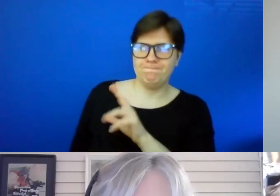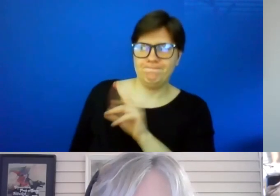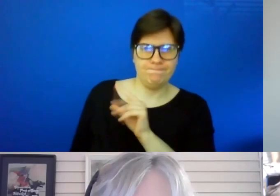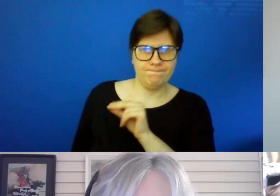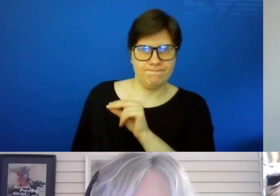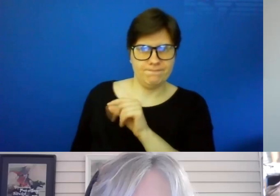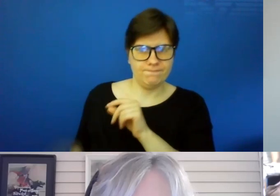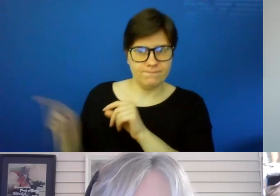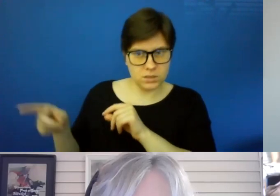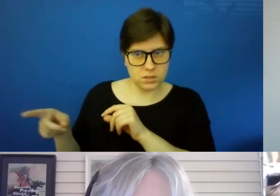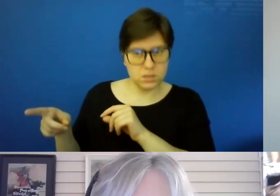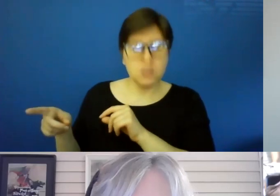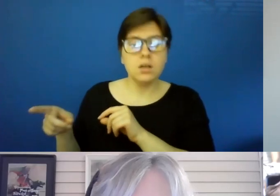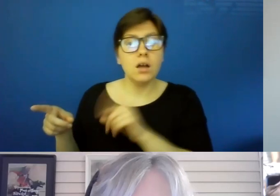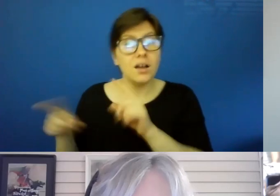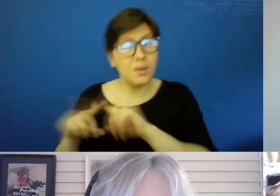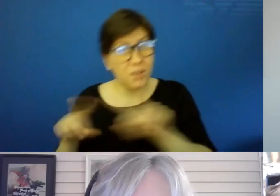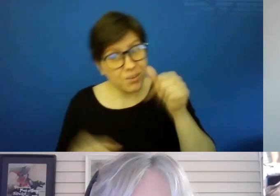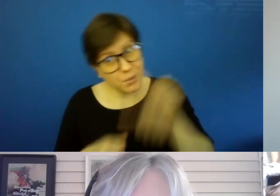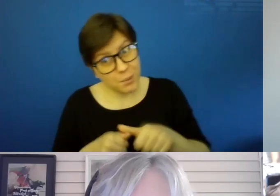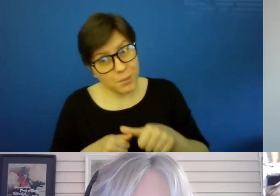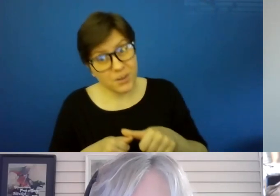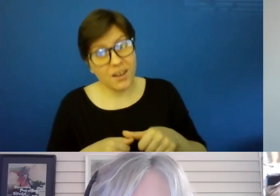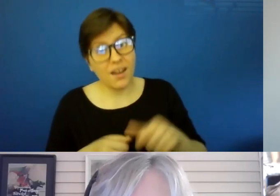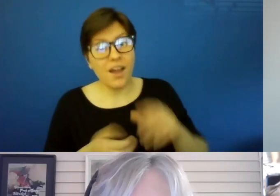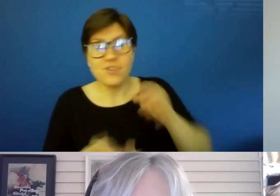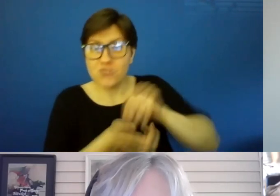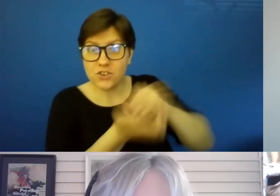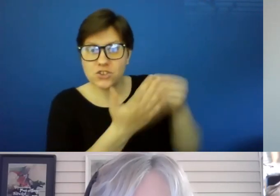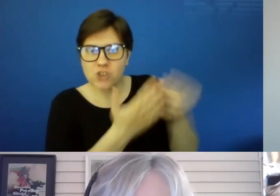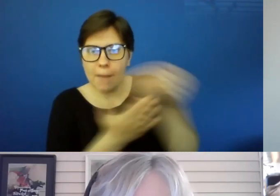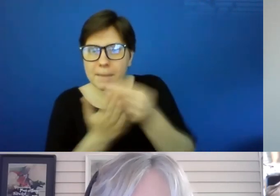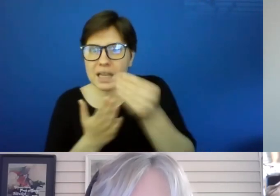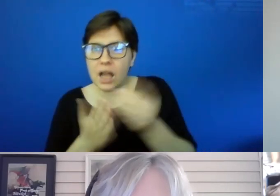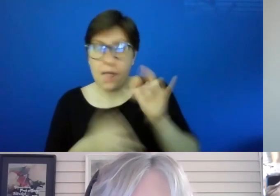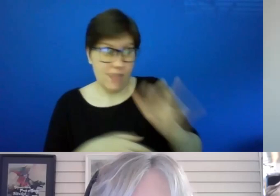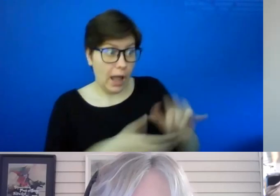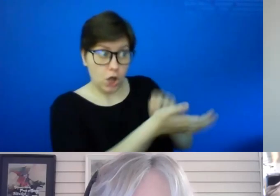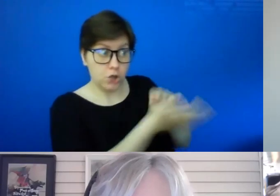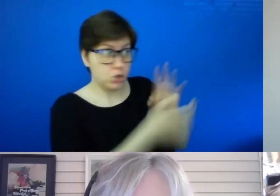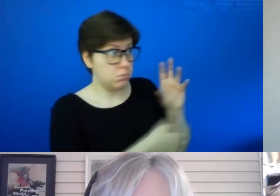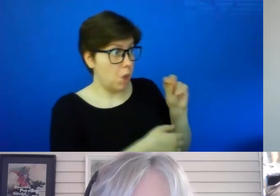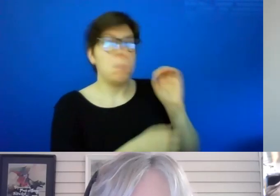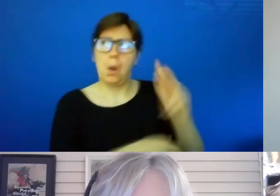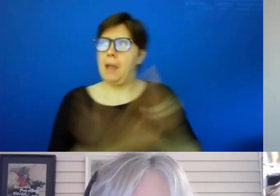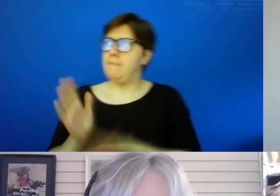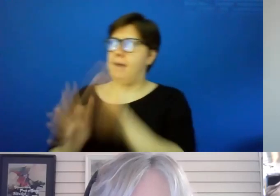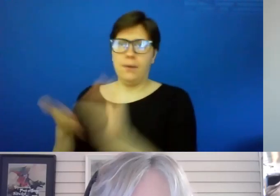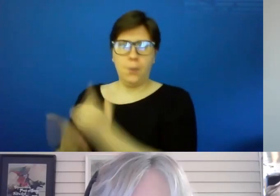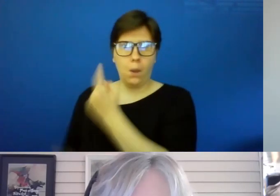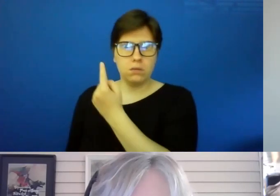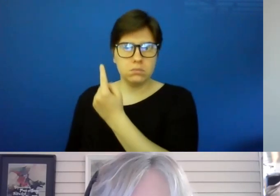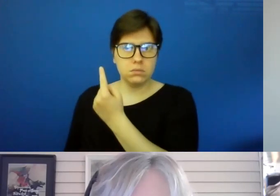unimpaired. But remember I talked about doctor shopping? Do you remember that doctors may know the patient